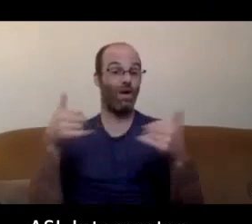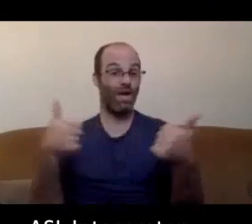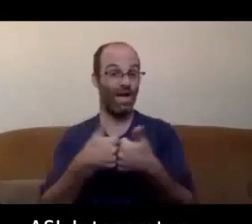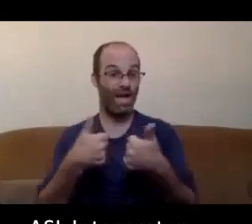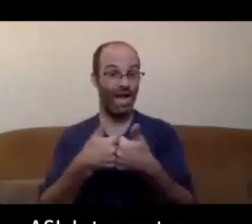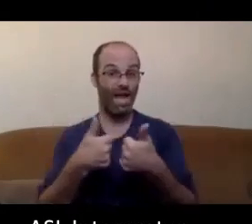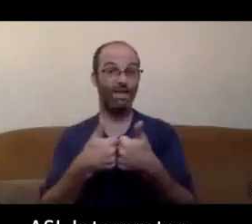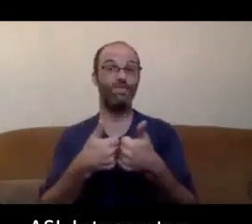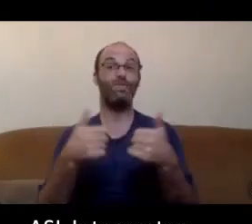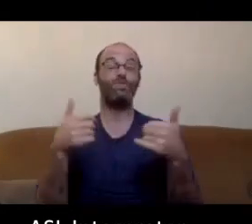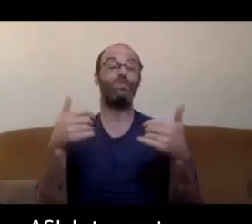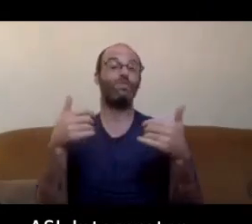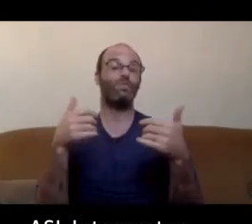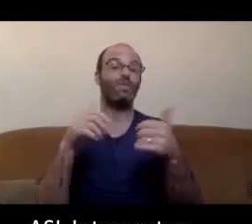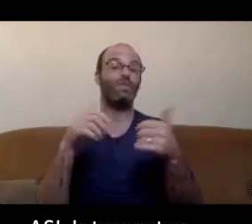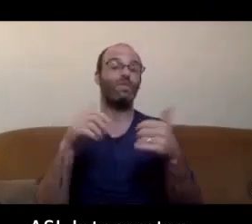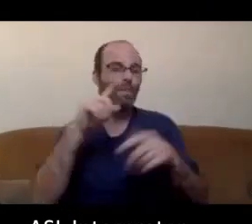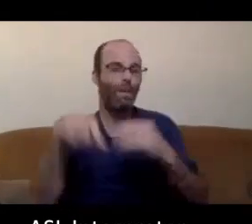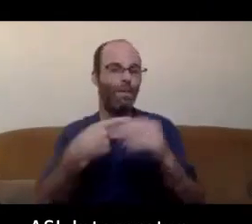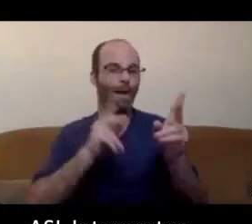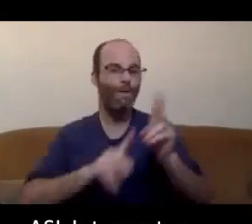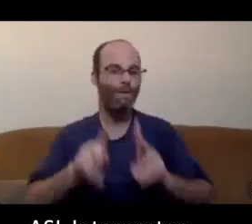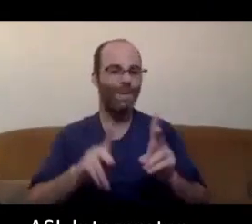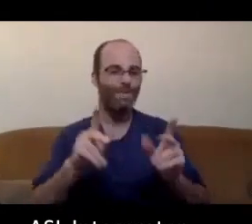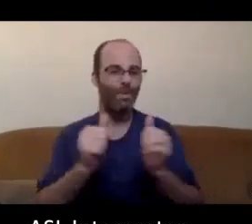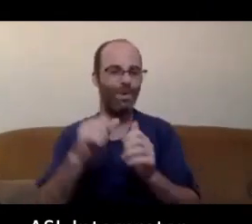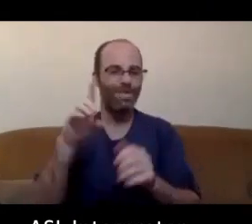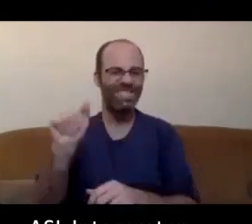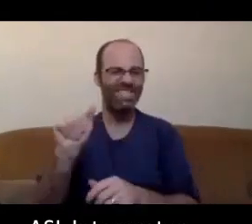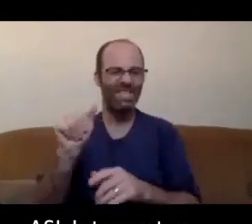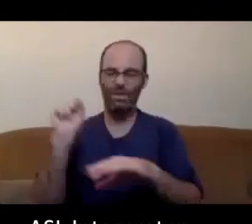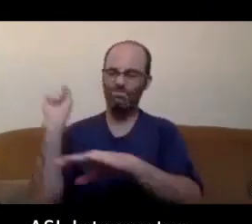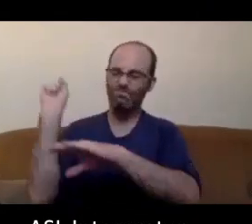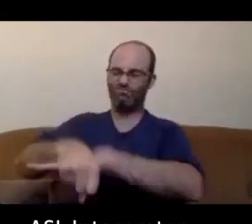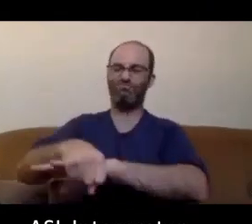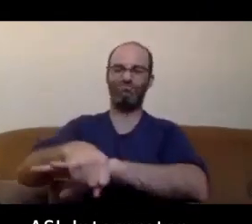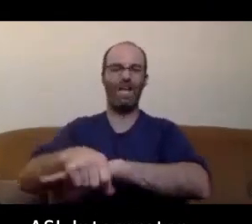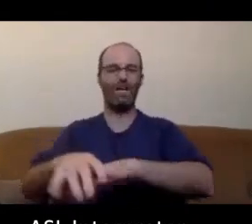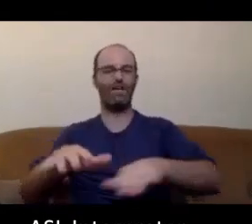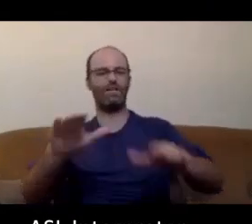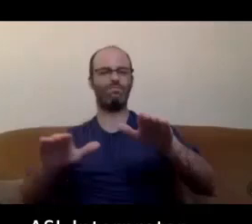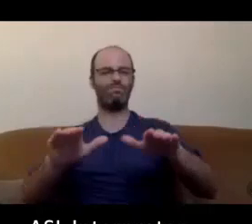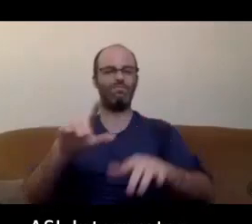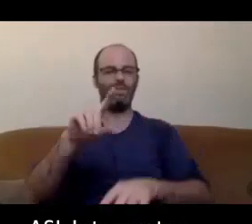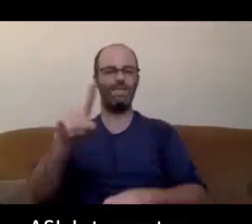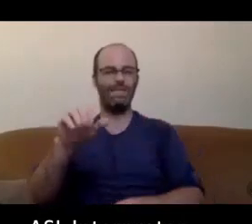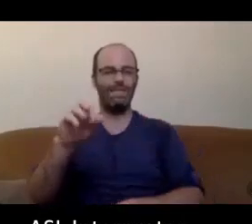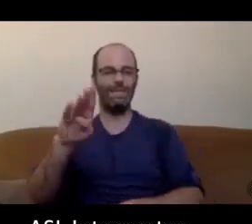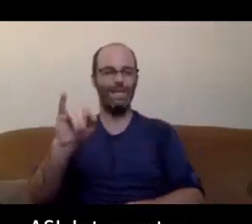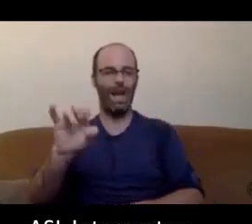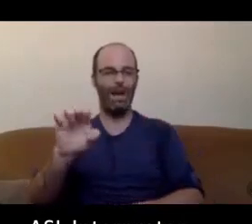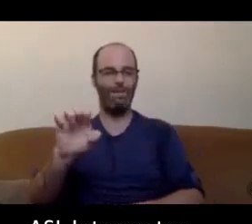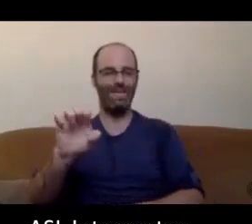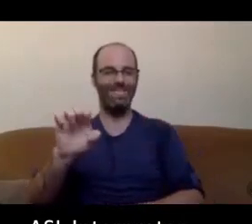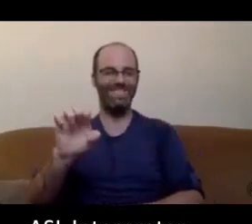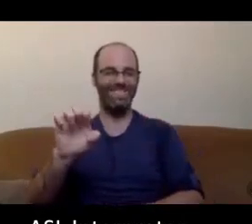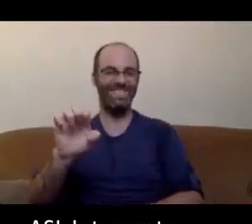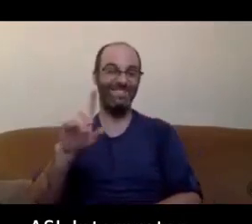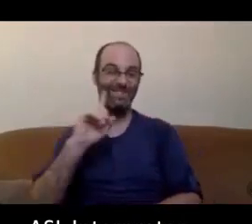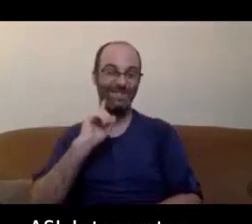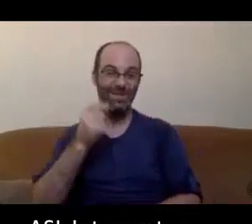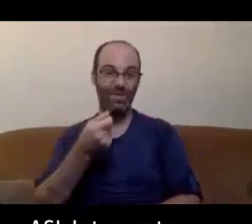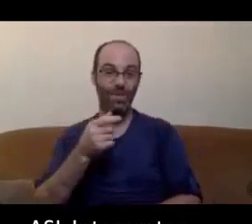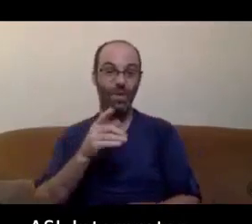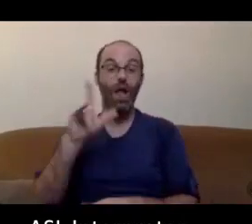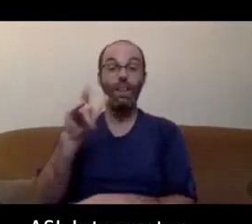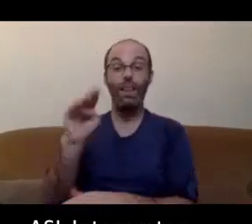zombie plague in the Middle Ages. And I hope to see everybody there to see Can I also point out really quick? Yeah. I'm so sorry, Jacob. I will actually